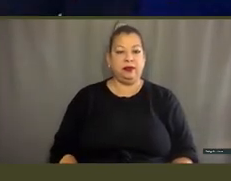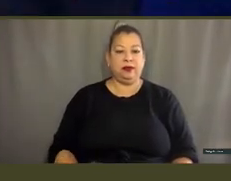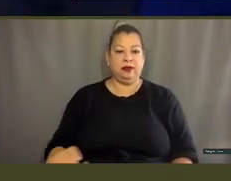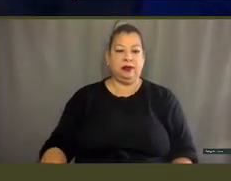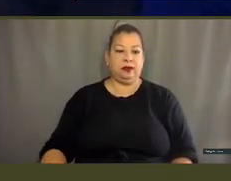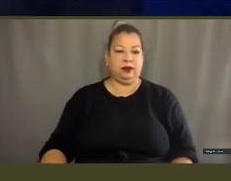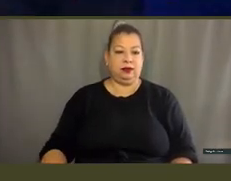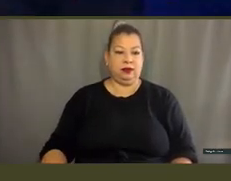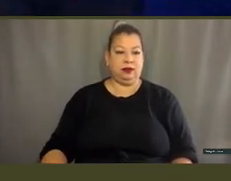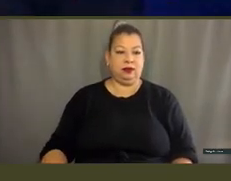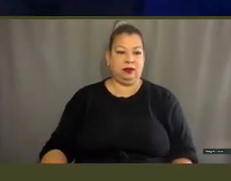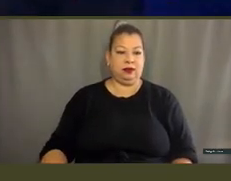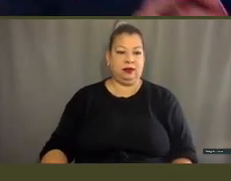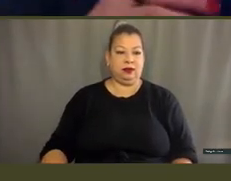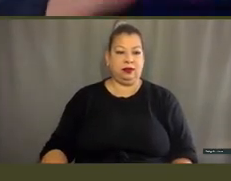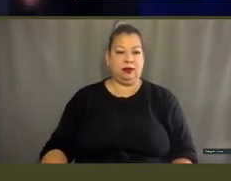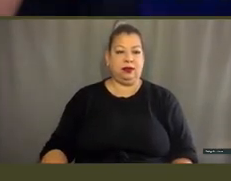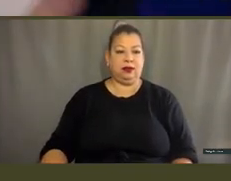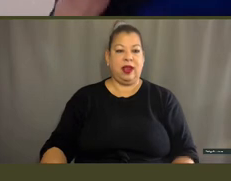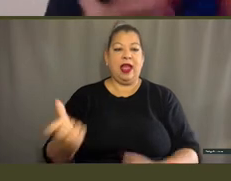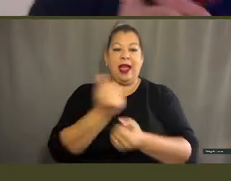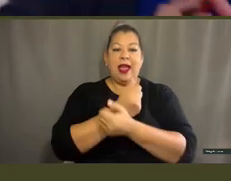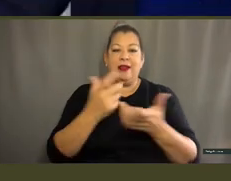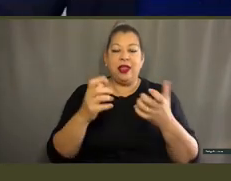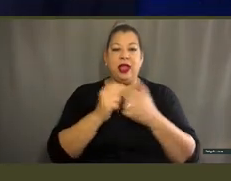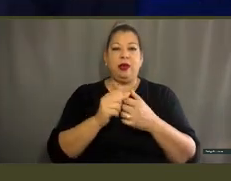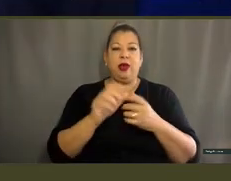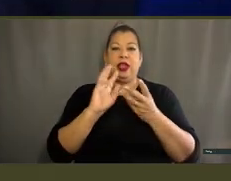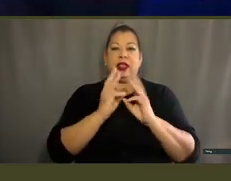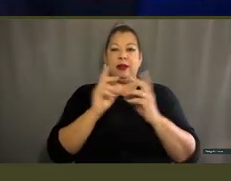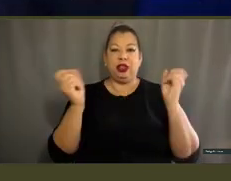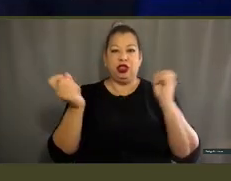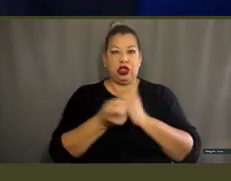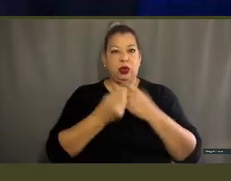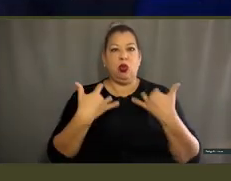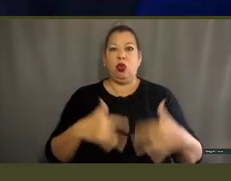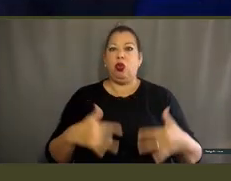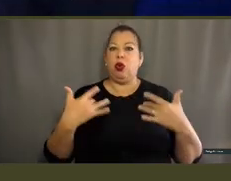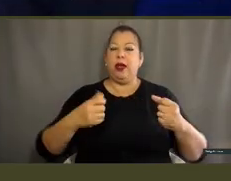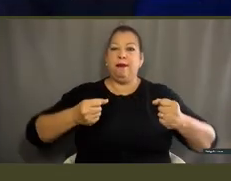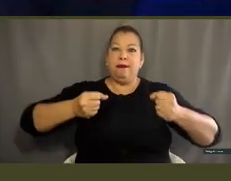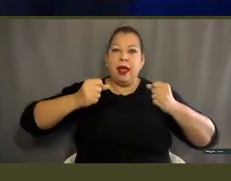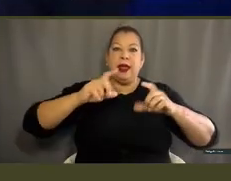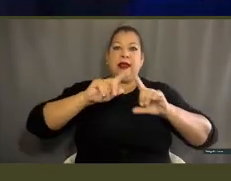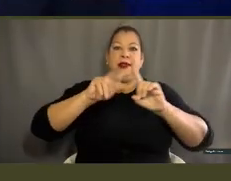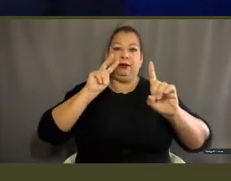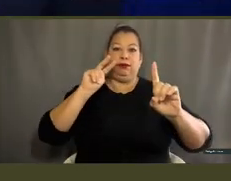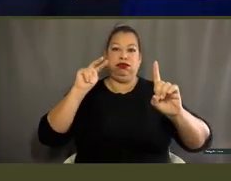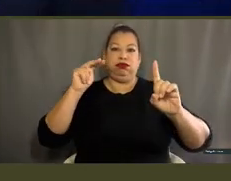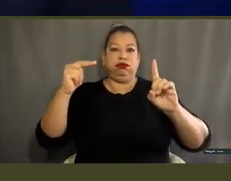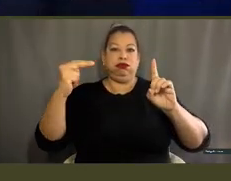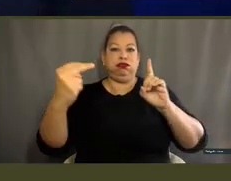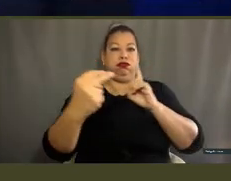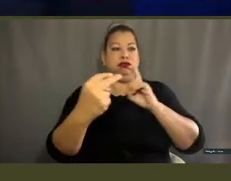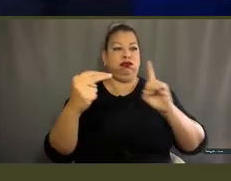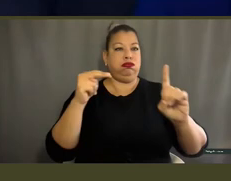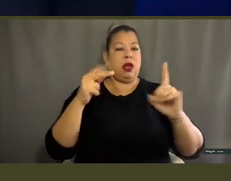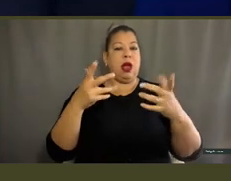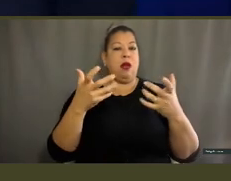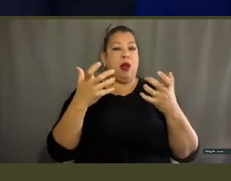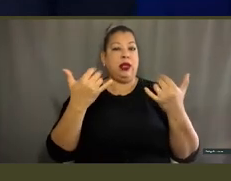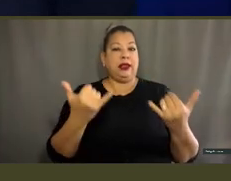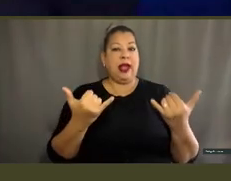As everything with climate change, you know, there's so much involved and so many different aspects to it. I would like to actually, we've got